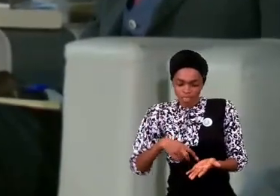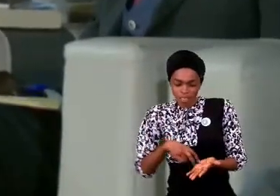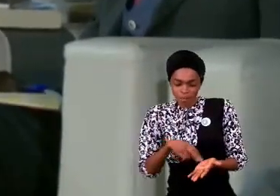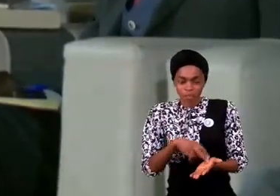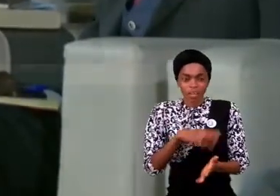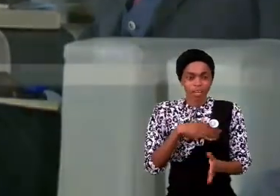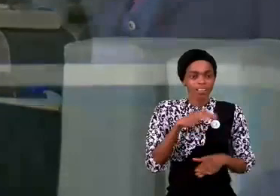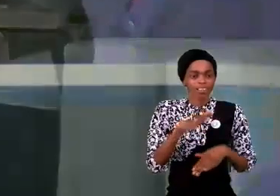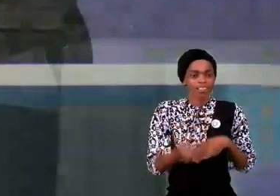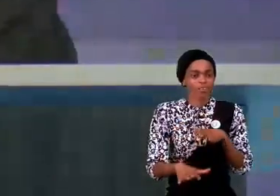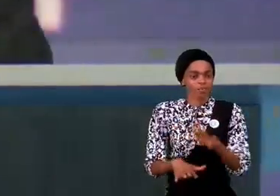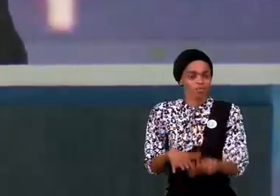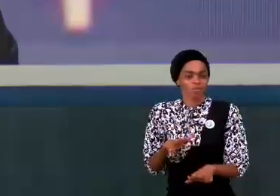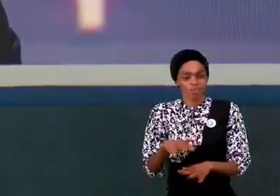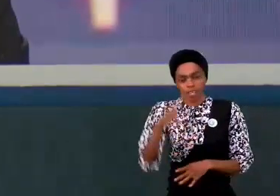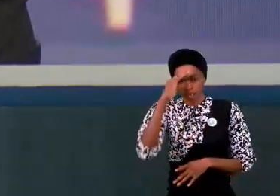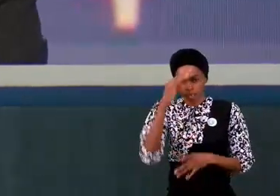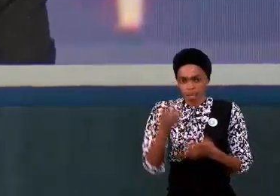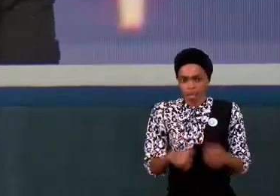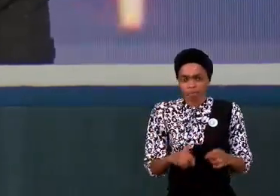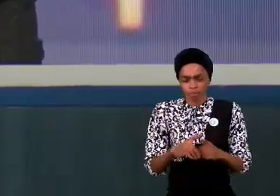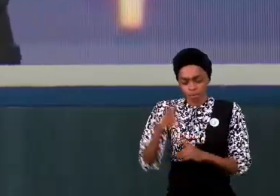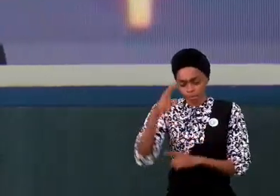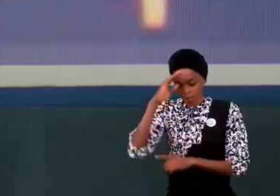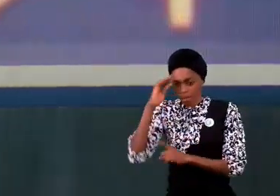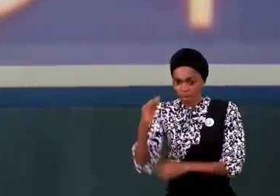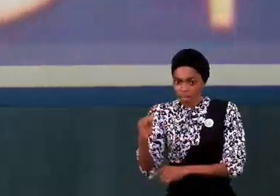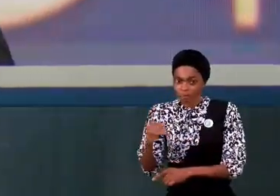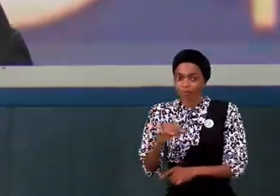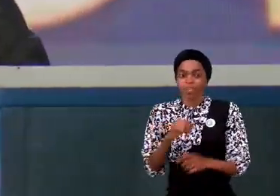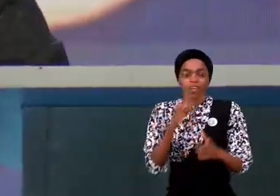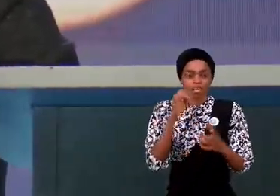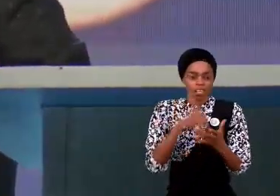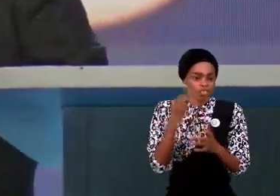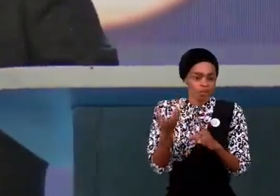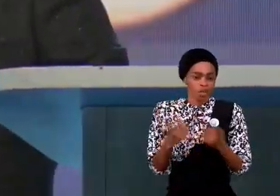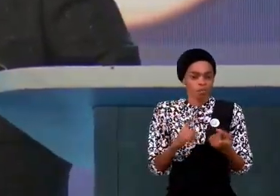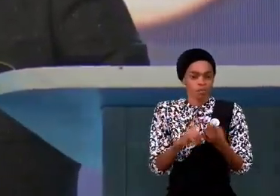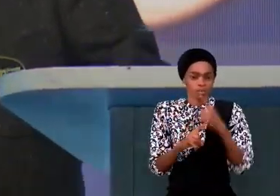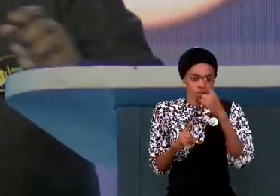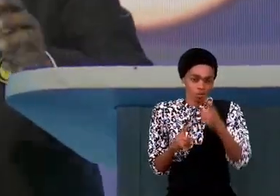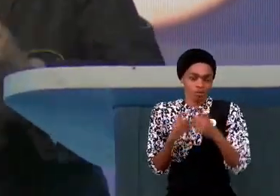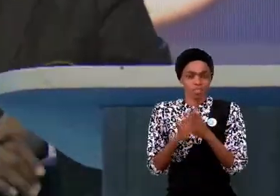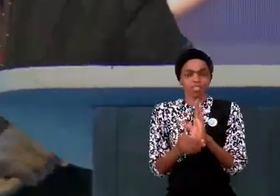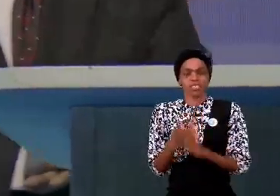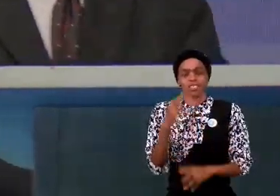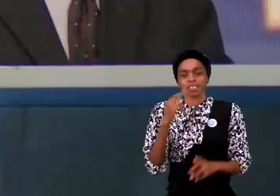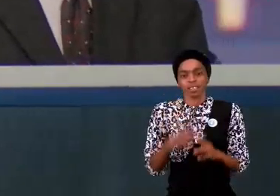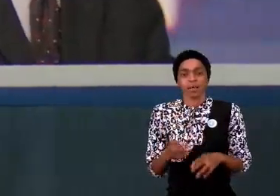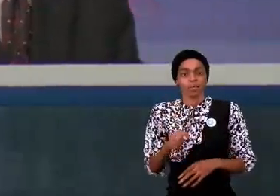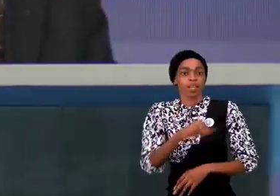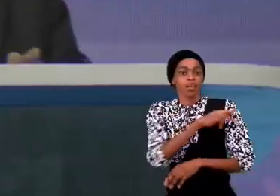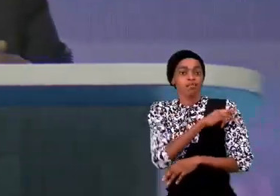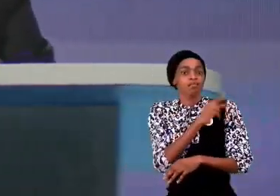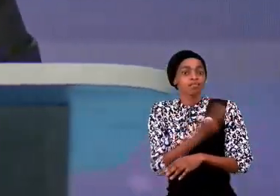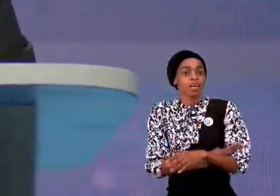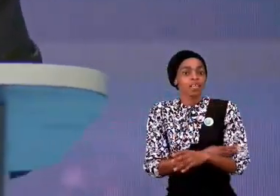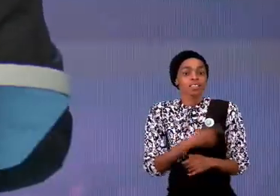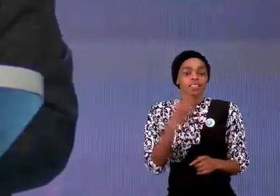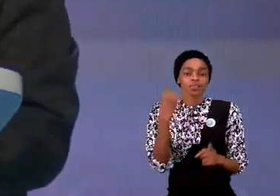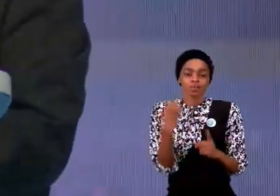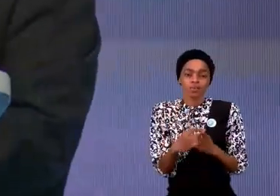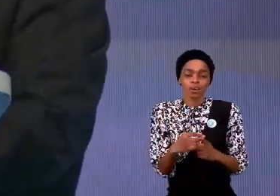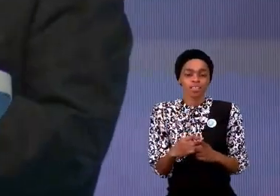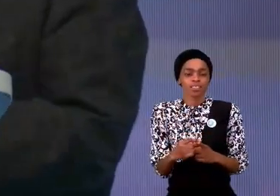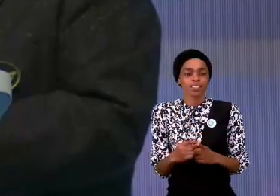mighty word with ever manifold wonders. There are three things we're looking at.